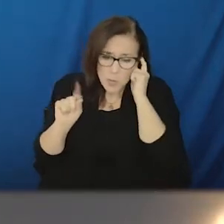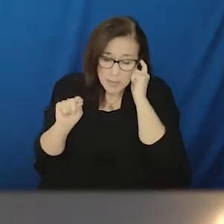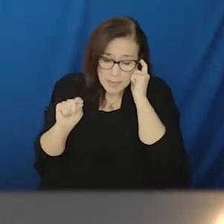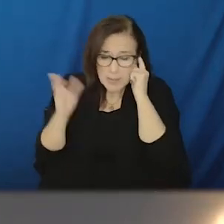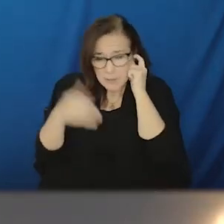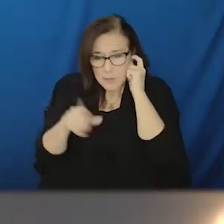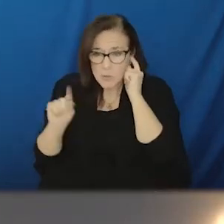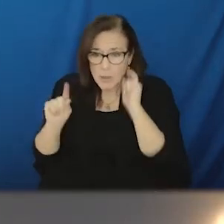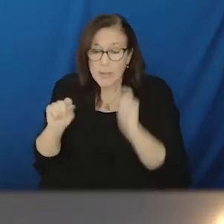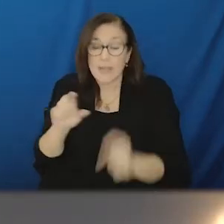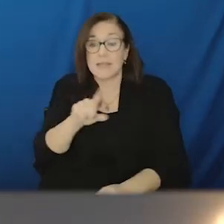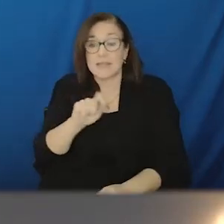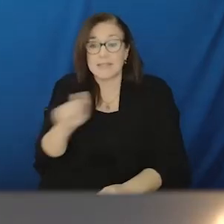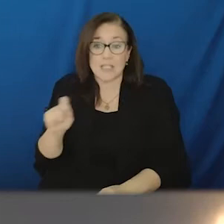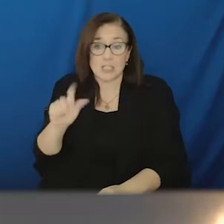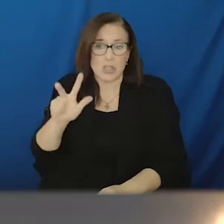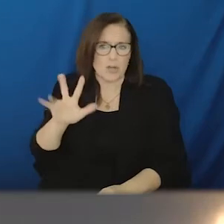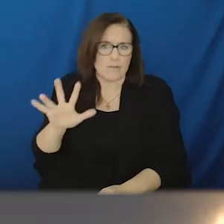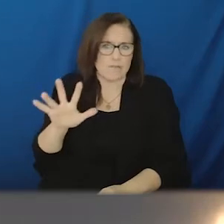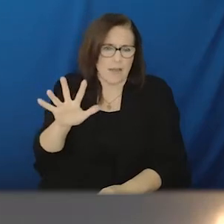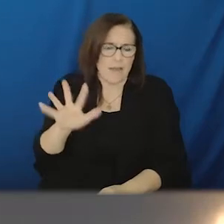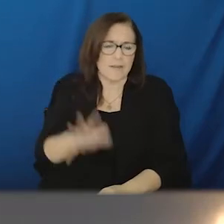2019-20-35.